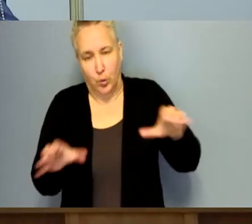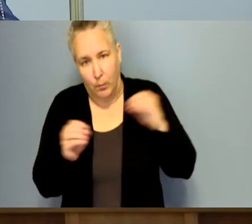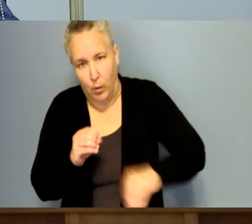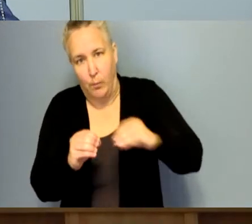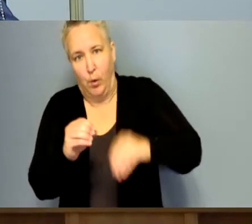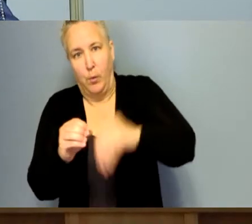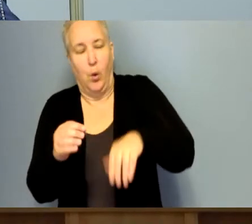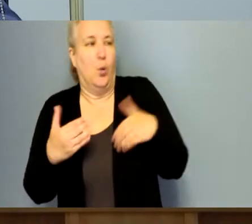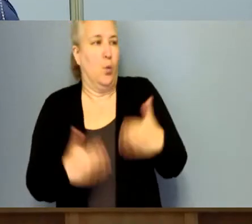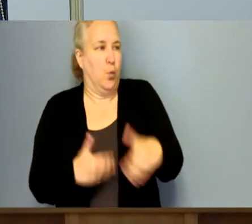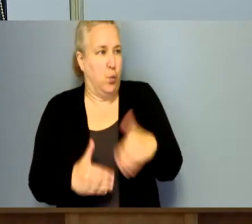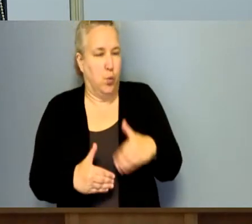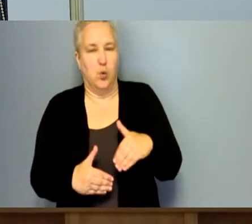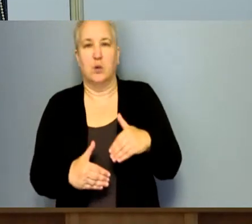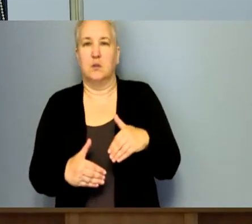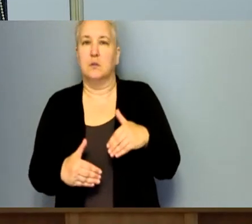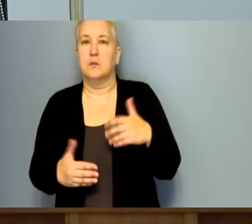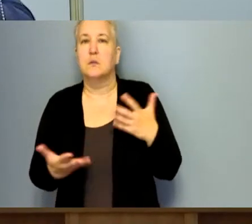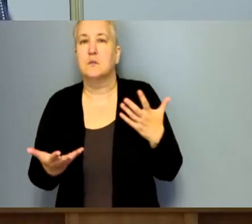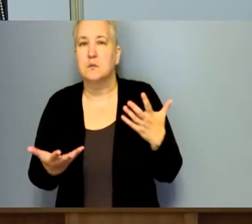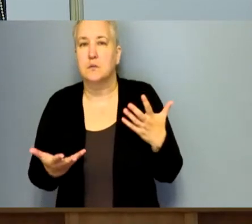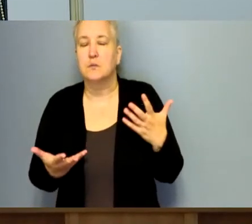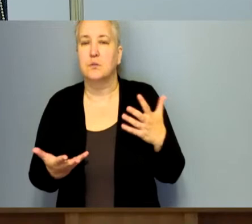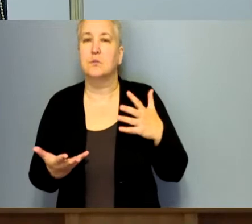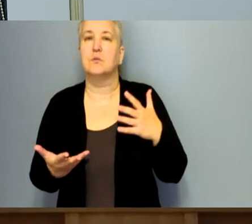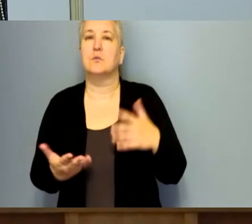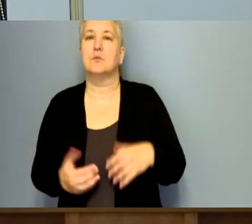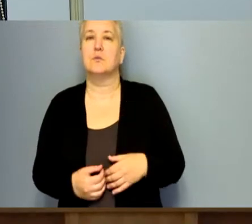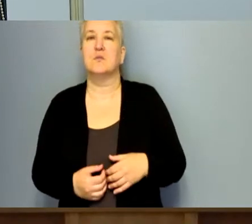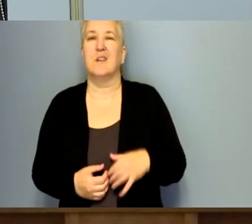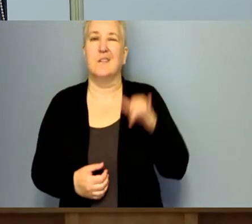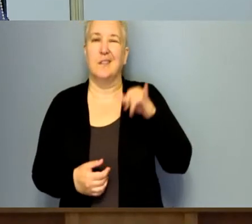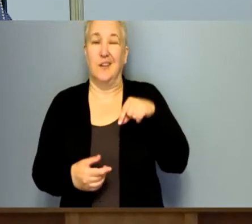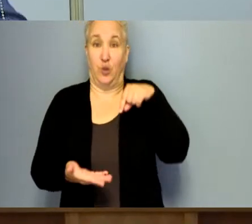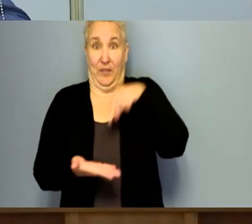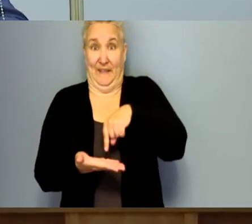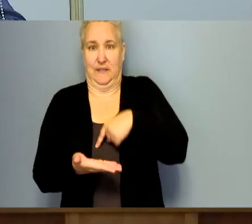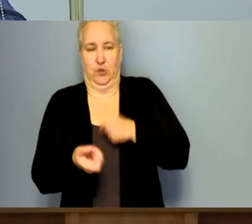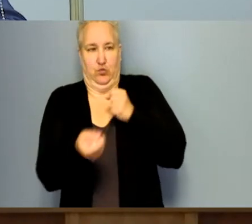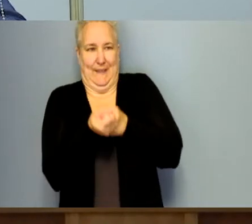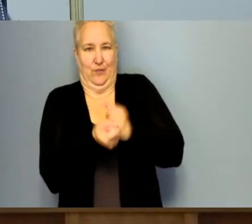of reinforcing our appreciation for that.